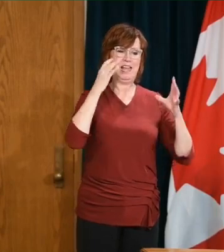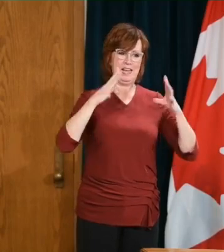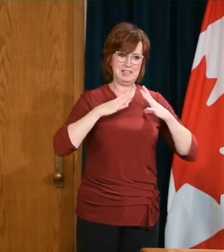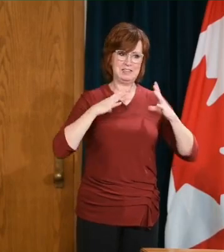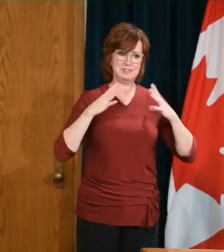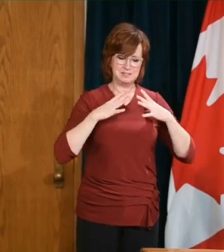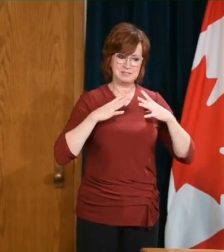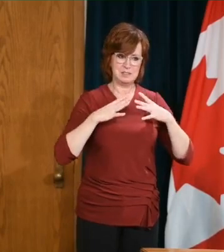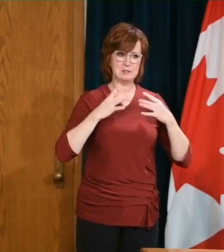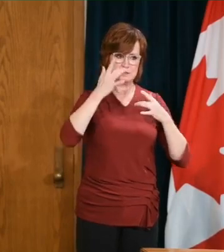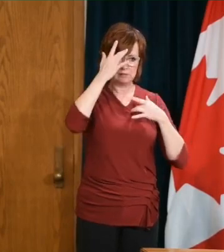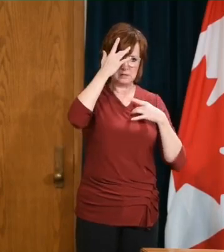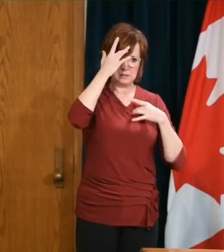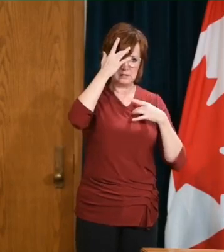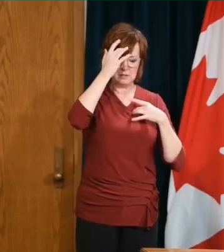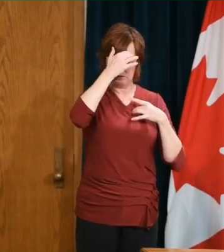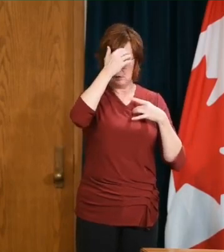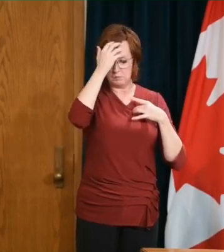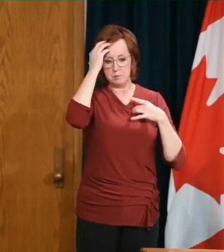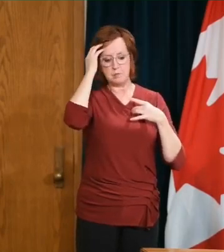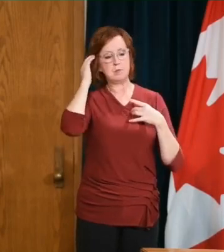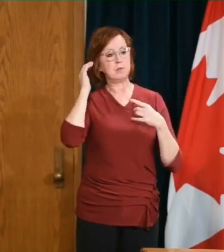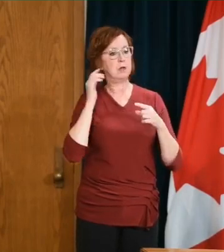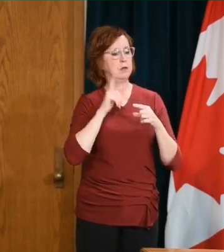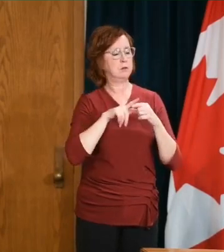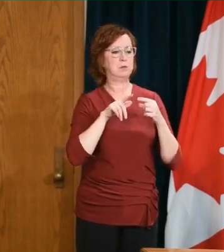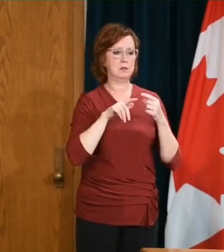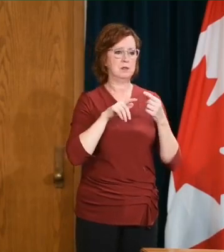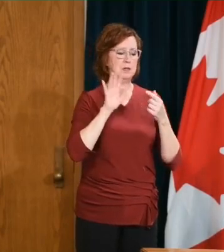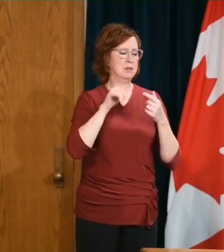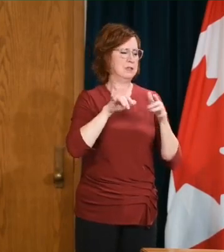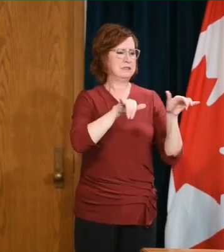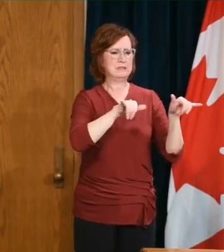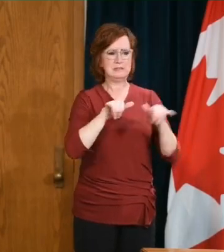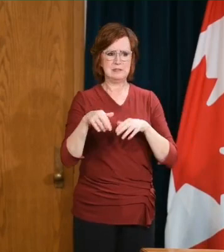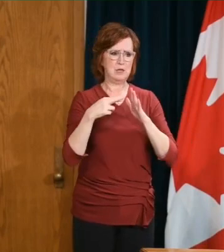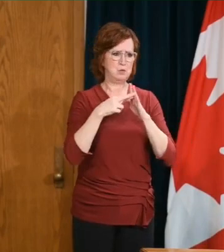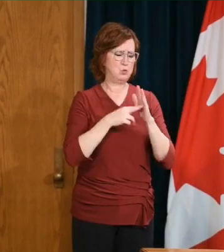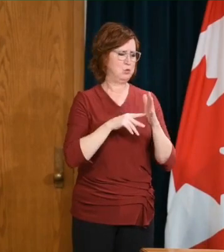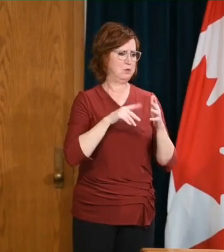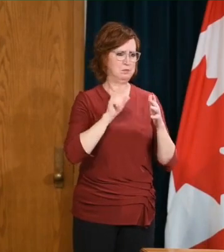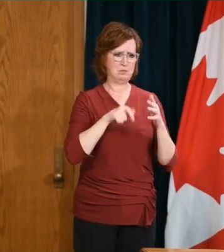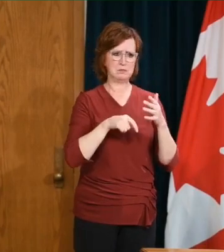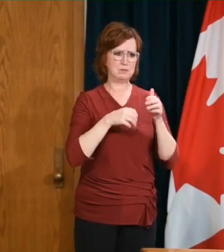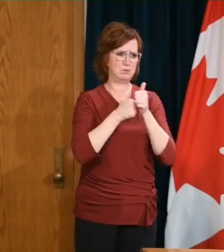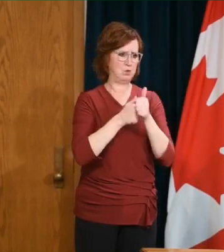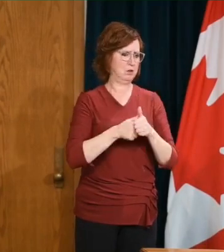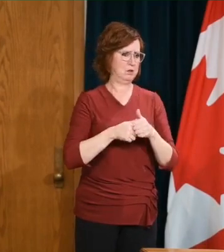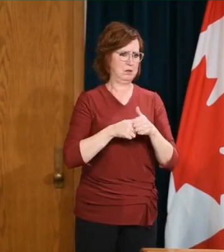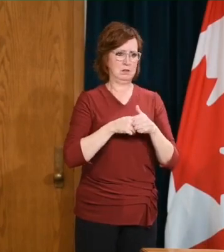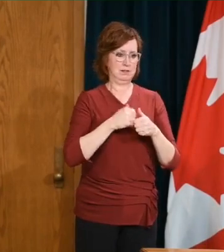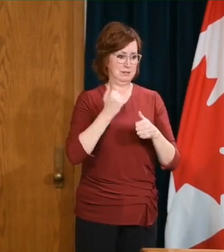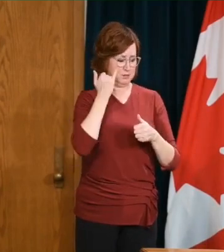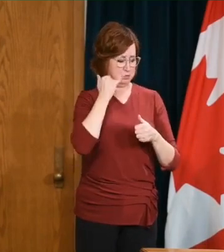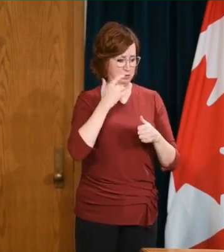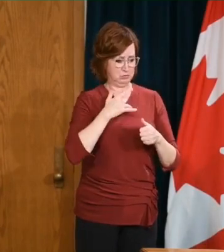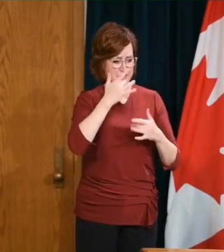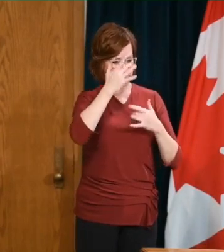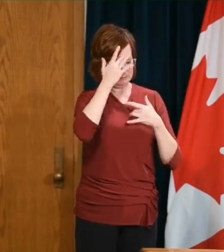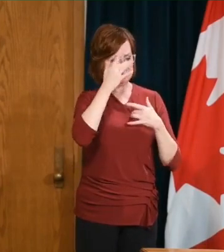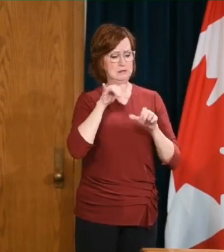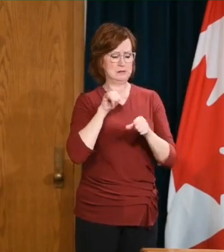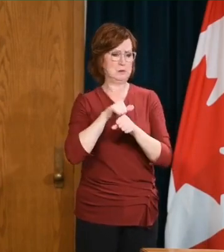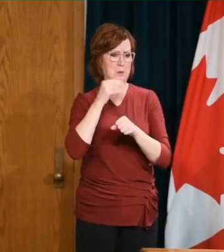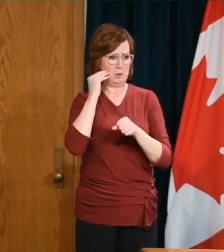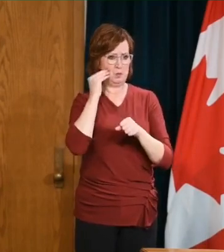facilities will apply to all other settings, but it's up to the employers in those settings to, SHA is not the